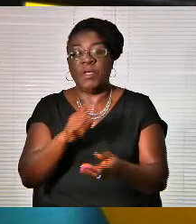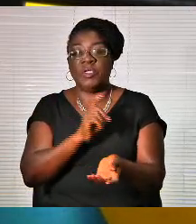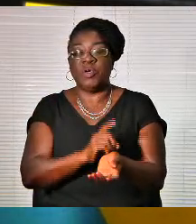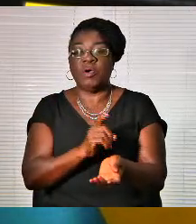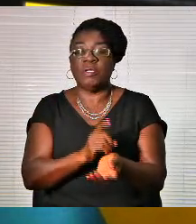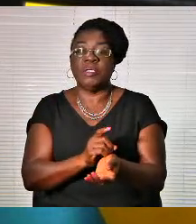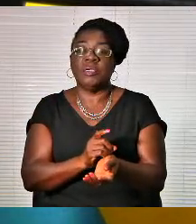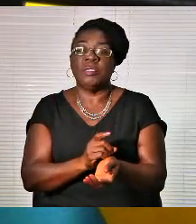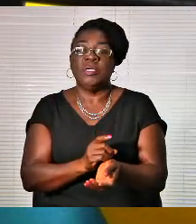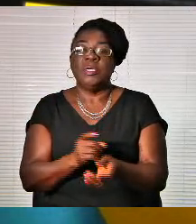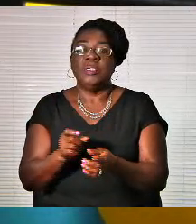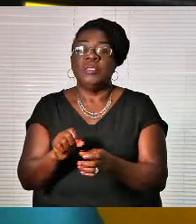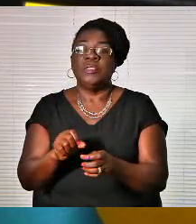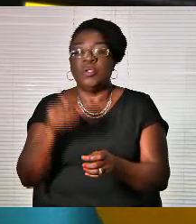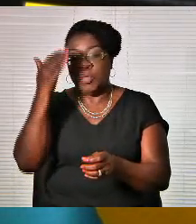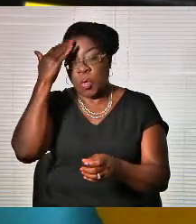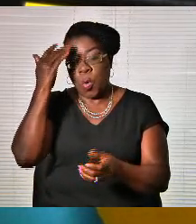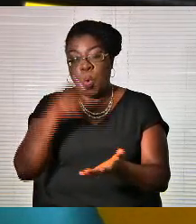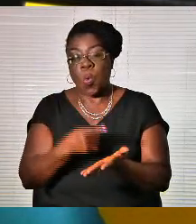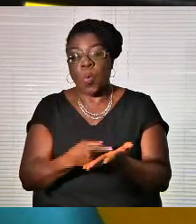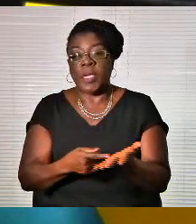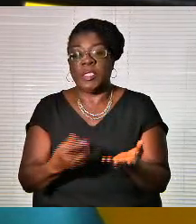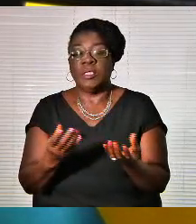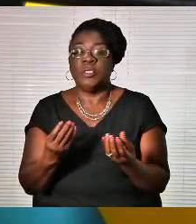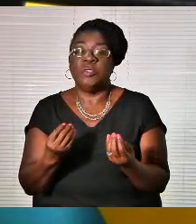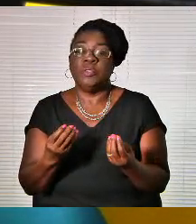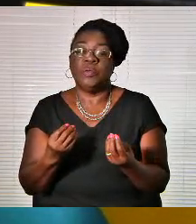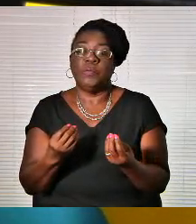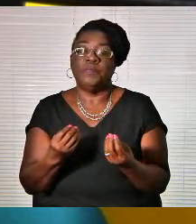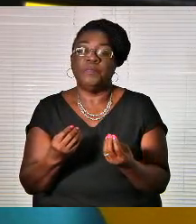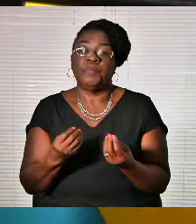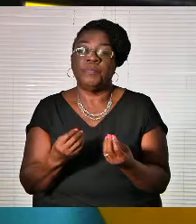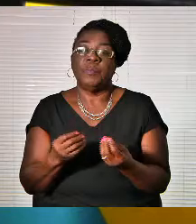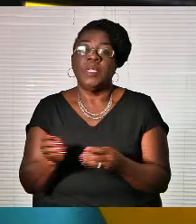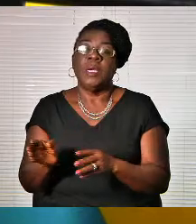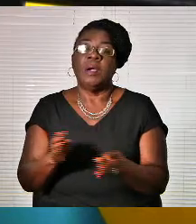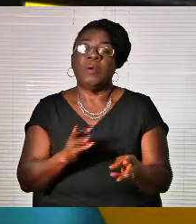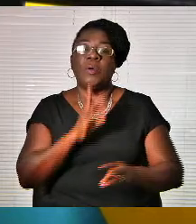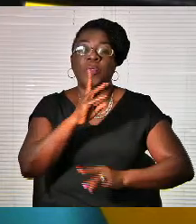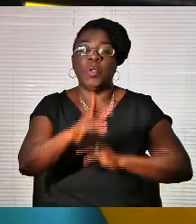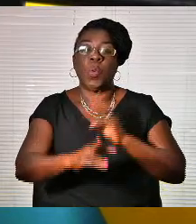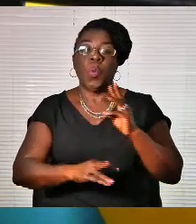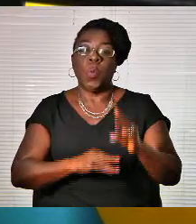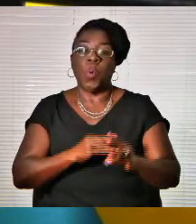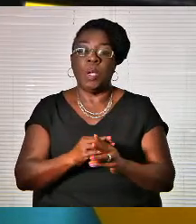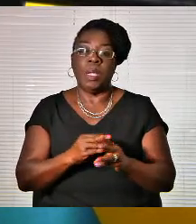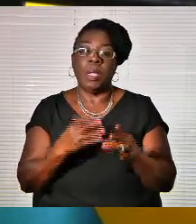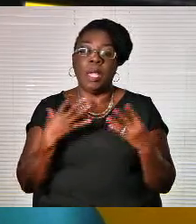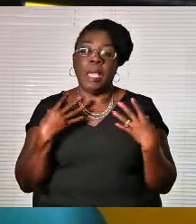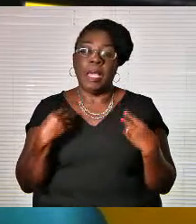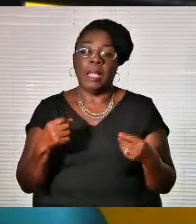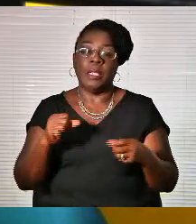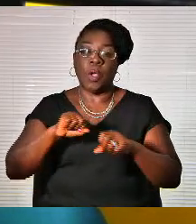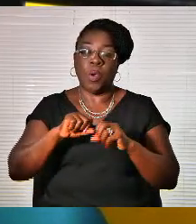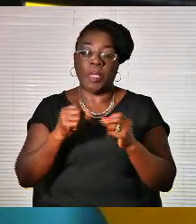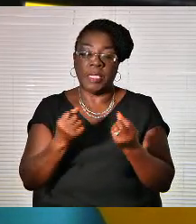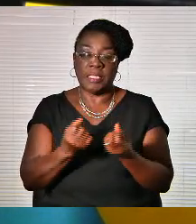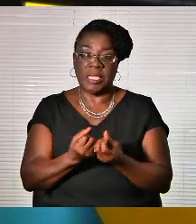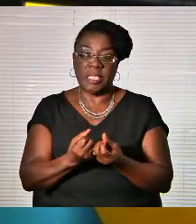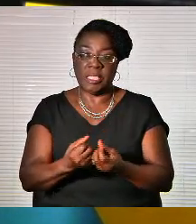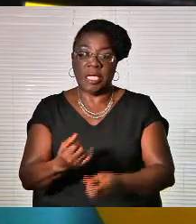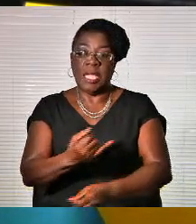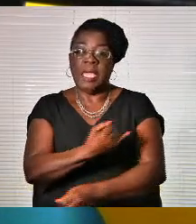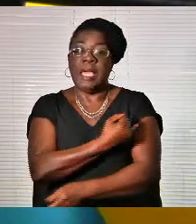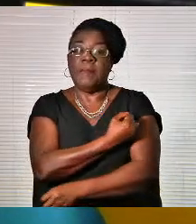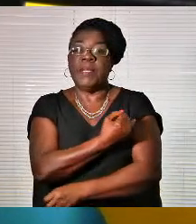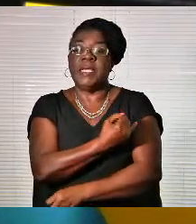Along the same path of vaccine-preventable diseases, according to the World Health Organization, immunization prevents 2